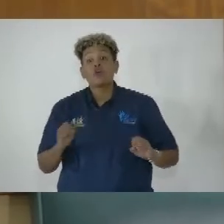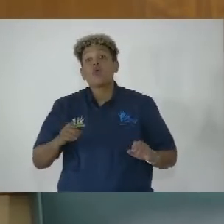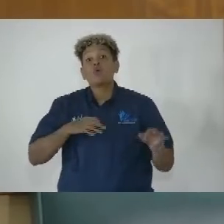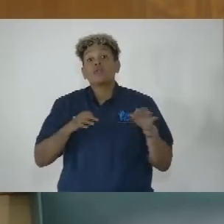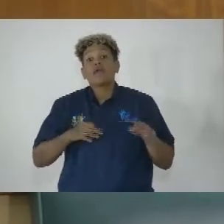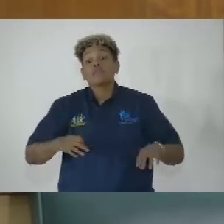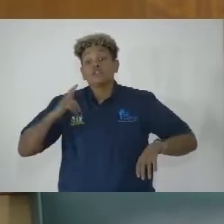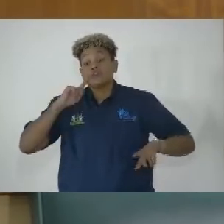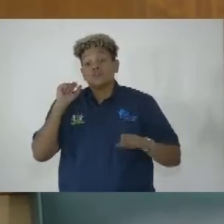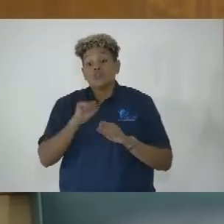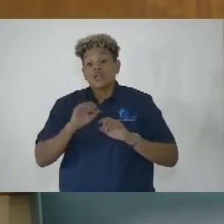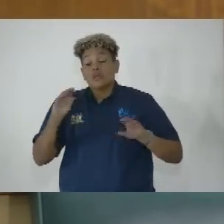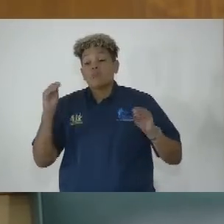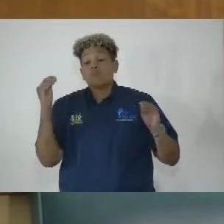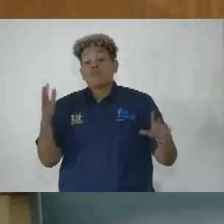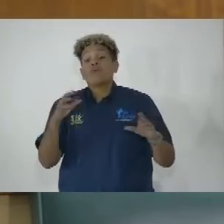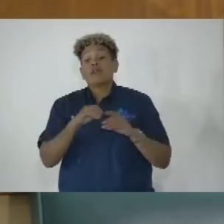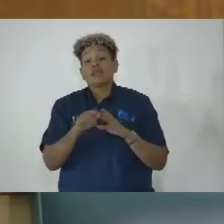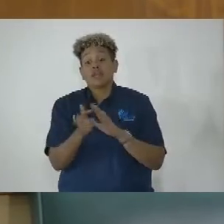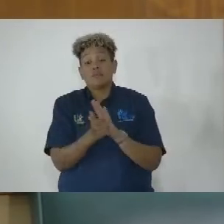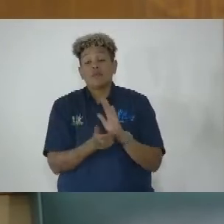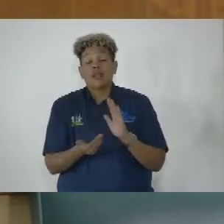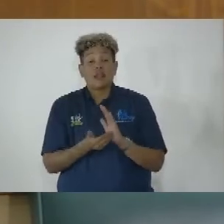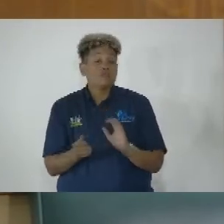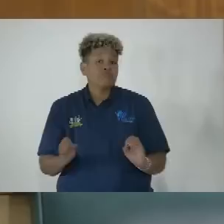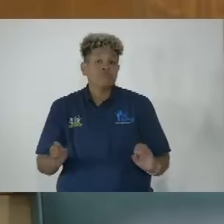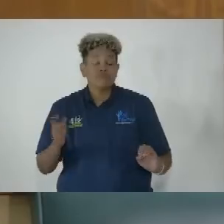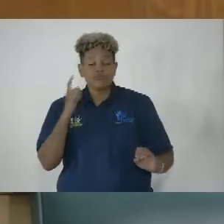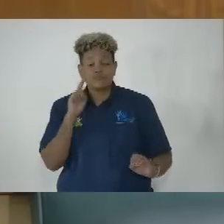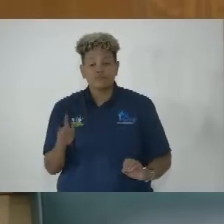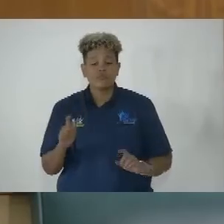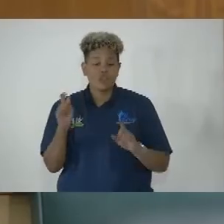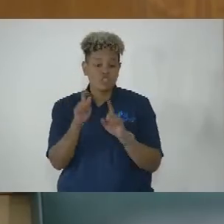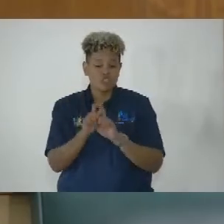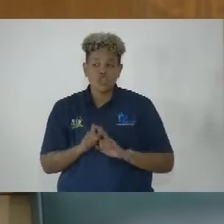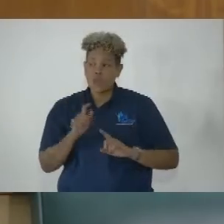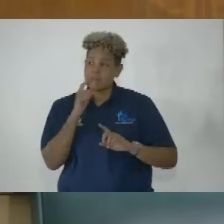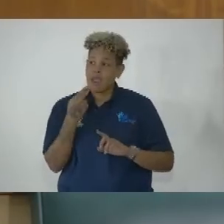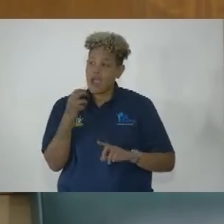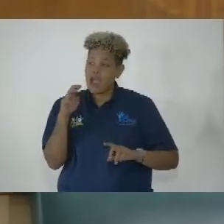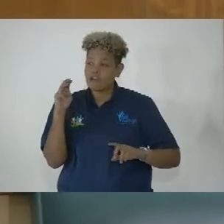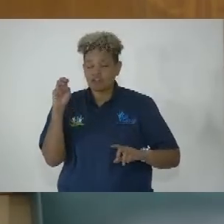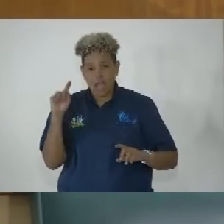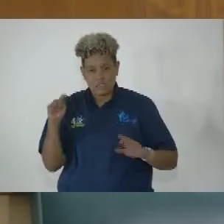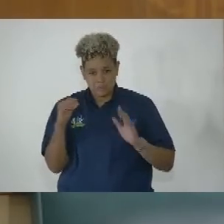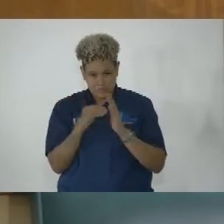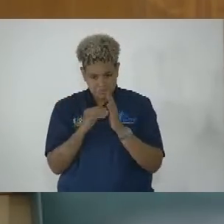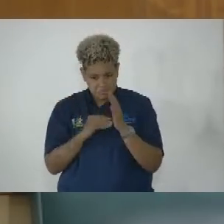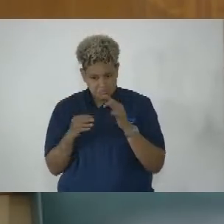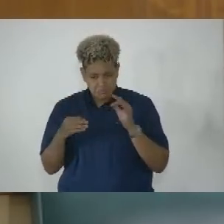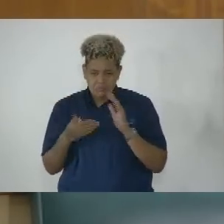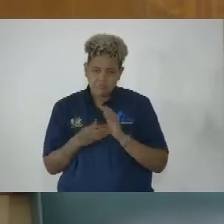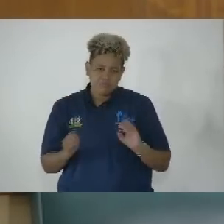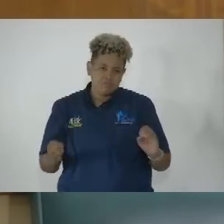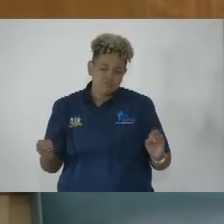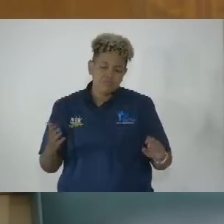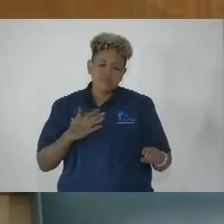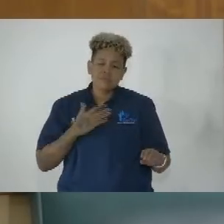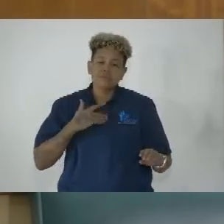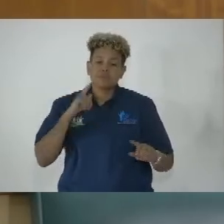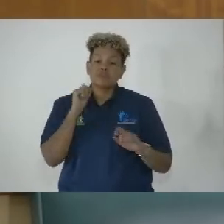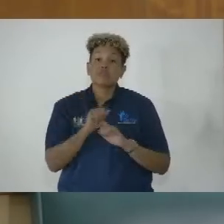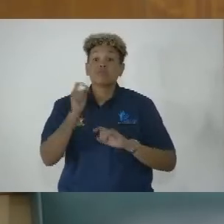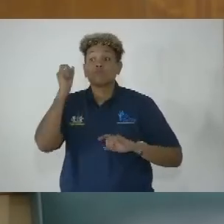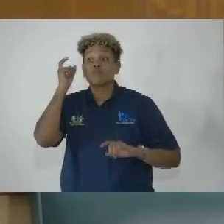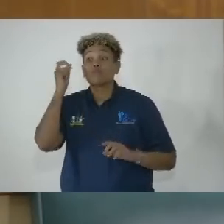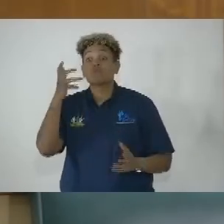definition provided within the bill for the term harassment. So my